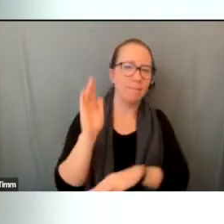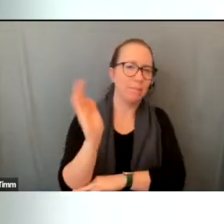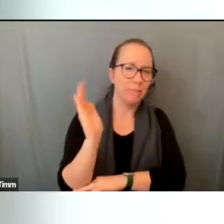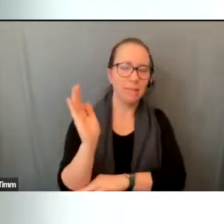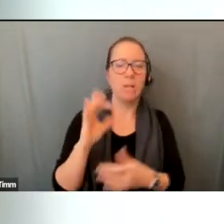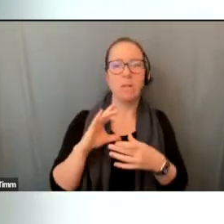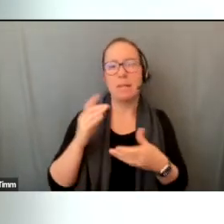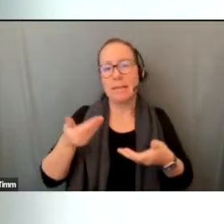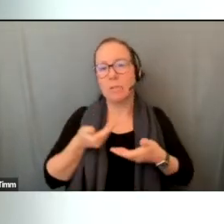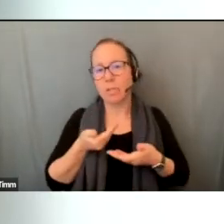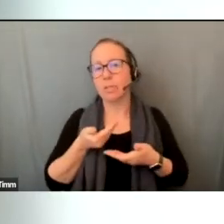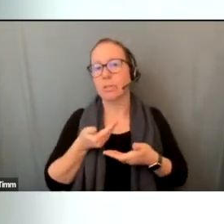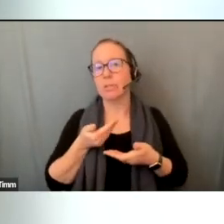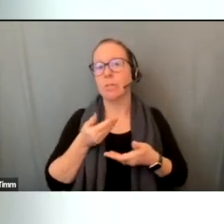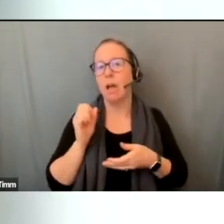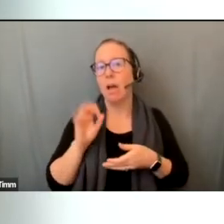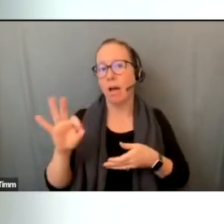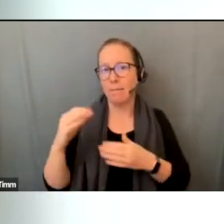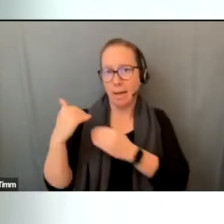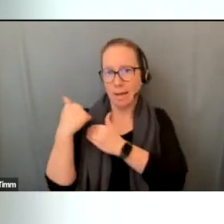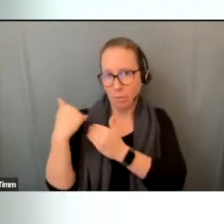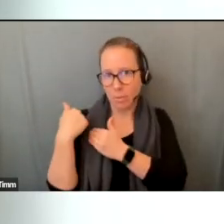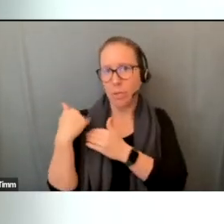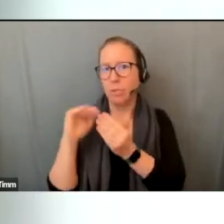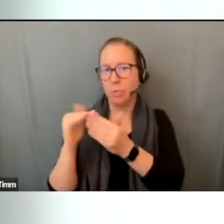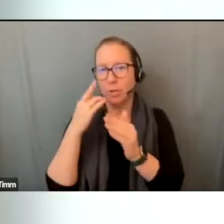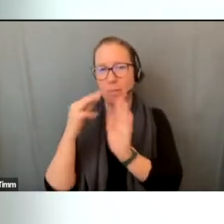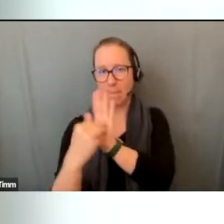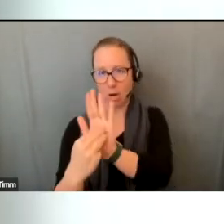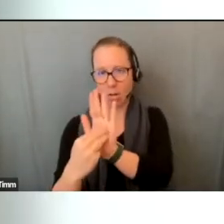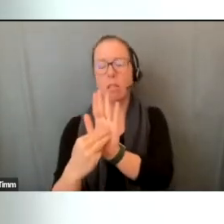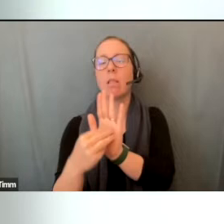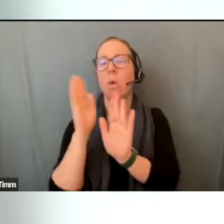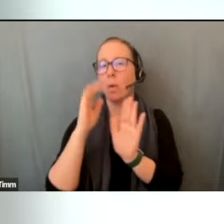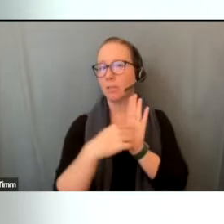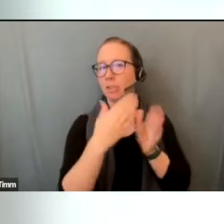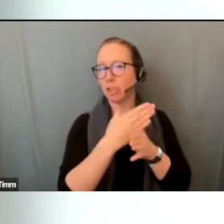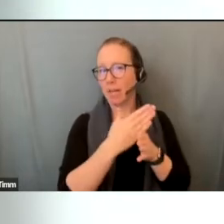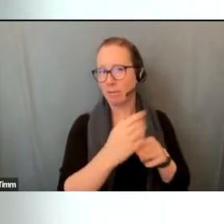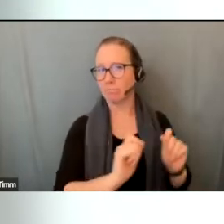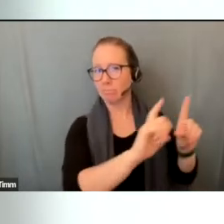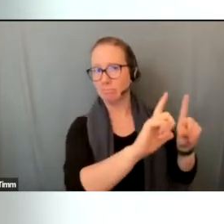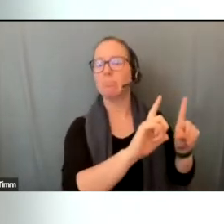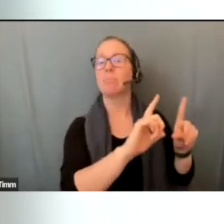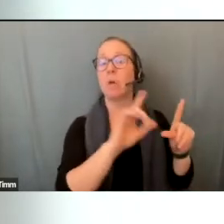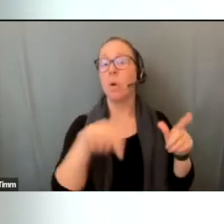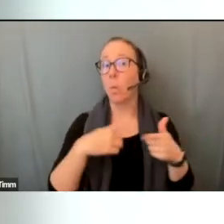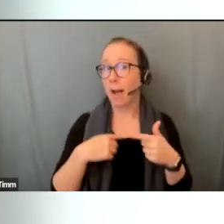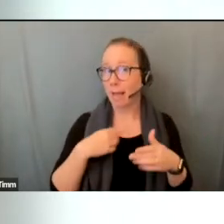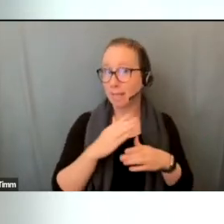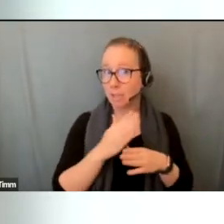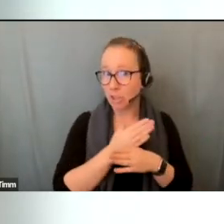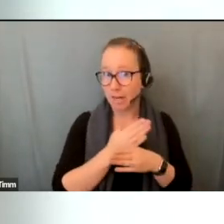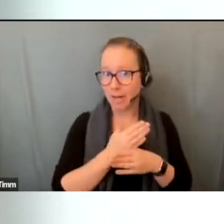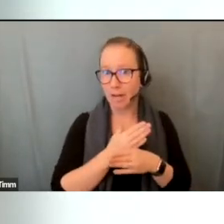the introduction of the accountable communities for health model. I'm going to share my screen. I will share that when I share my screen, it